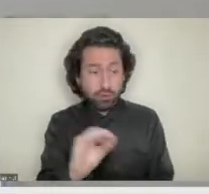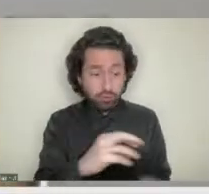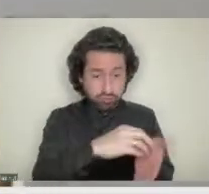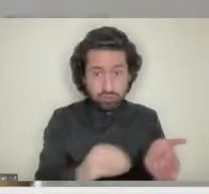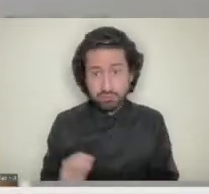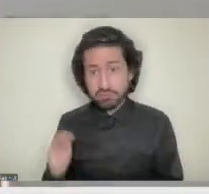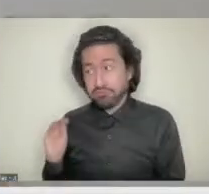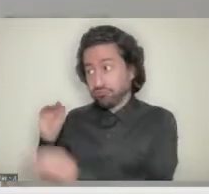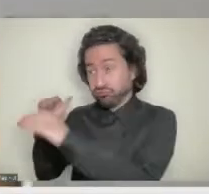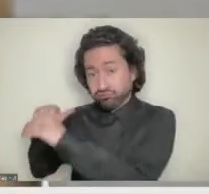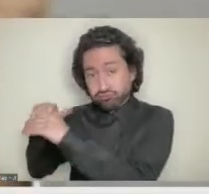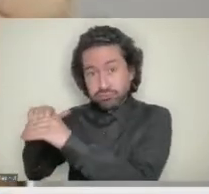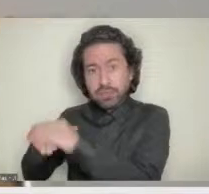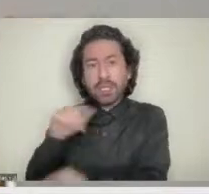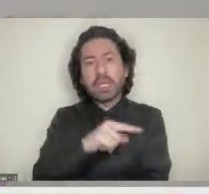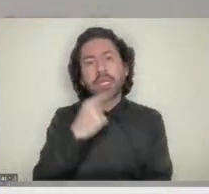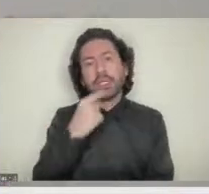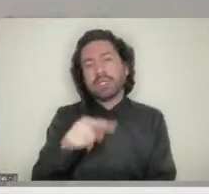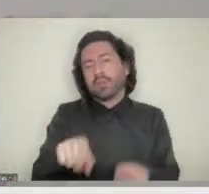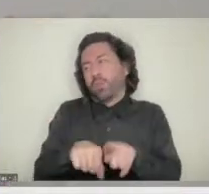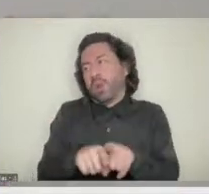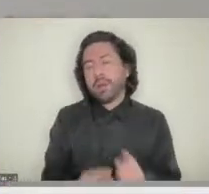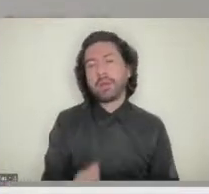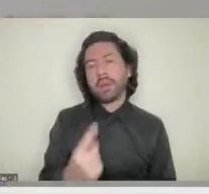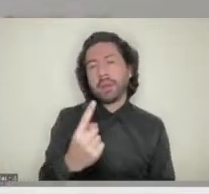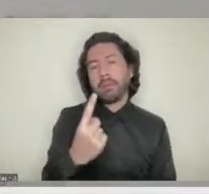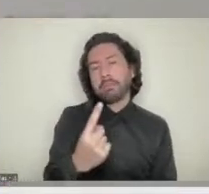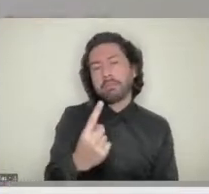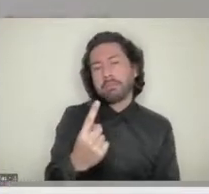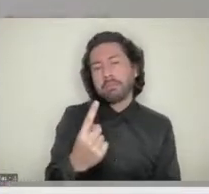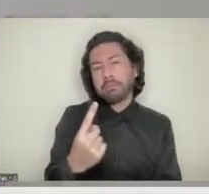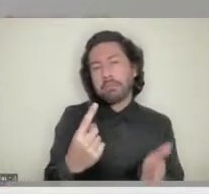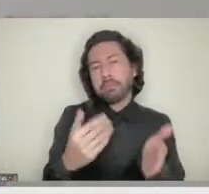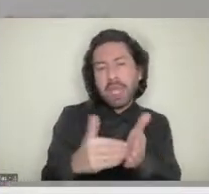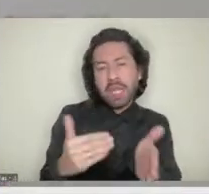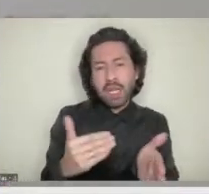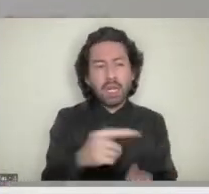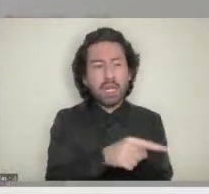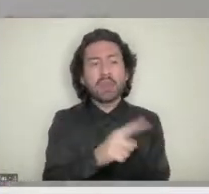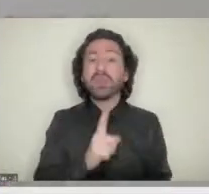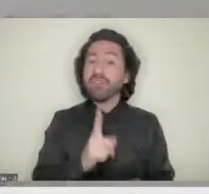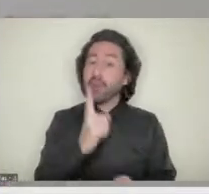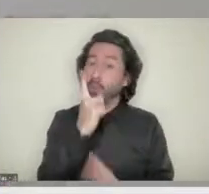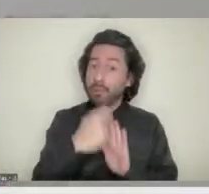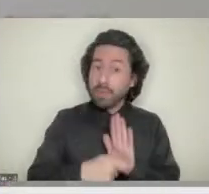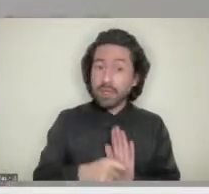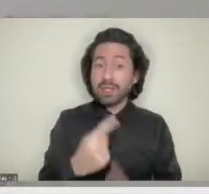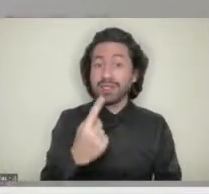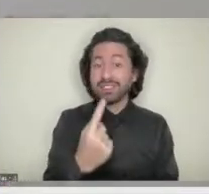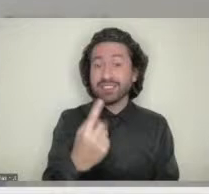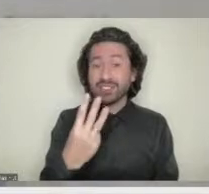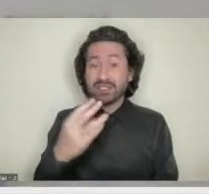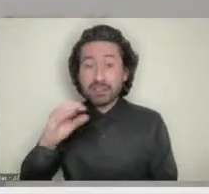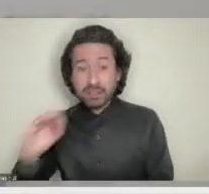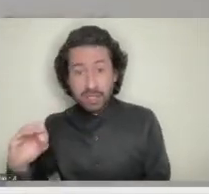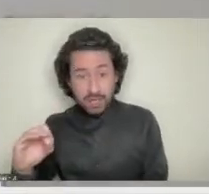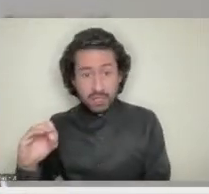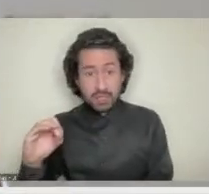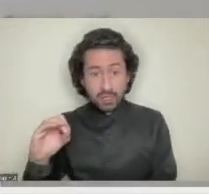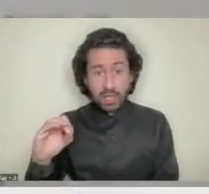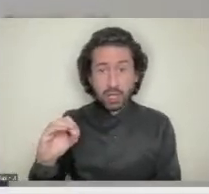13% of your income, if you said 1,000 soles, monthly would have to